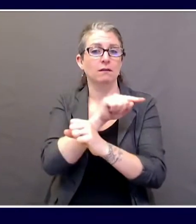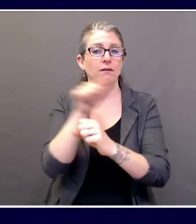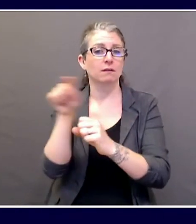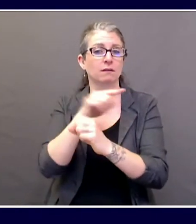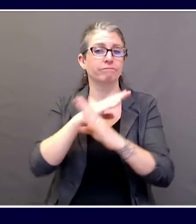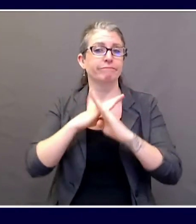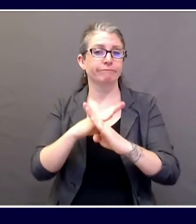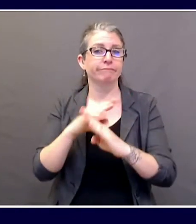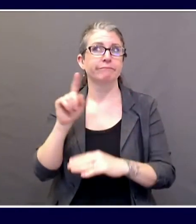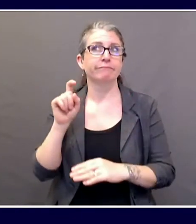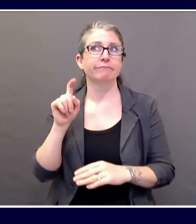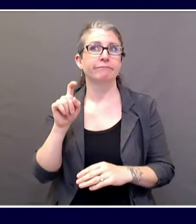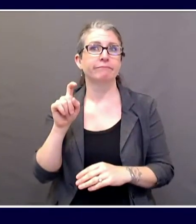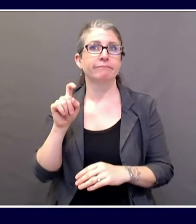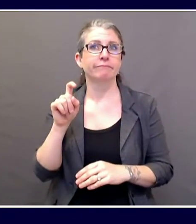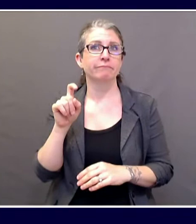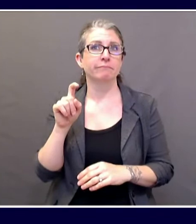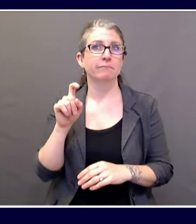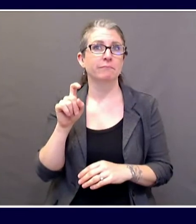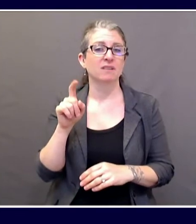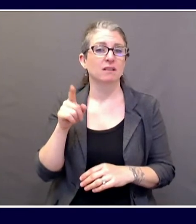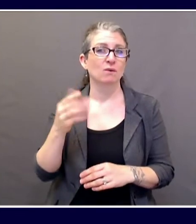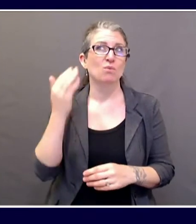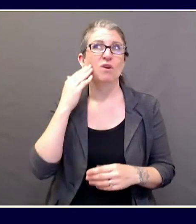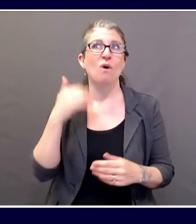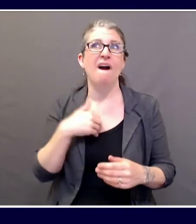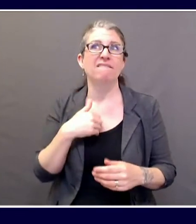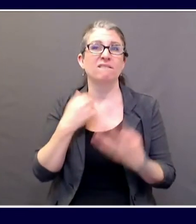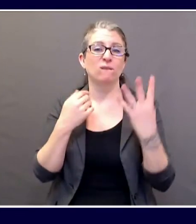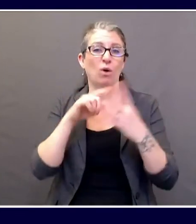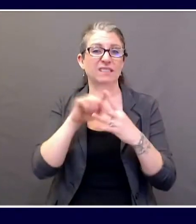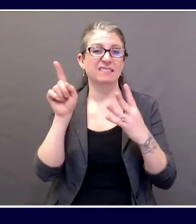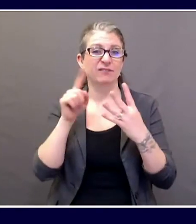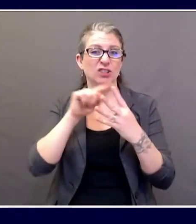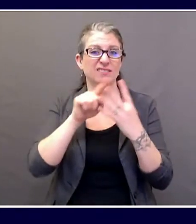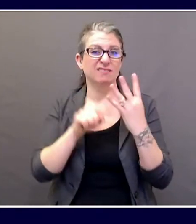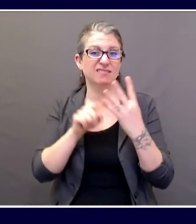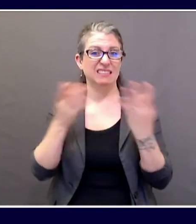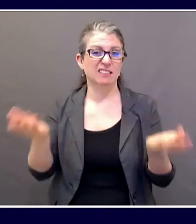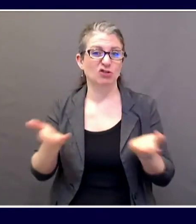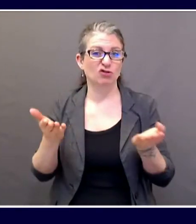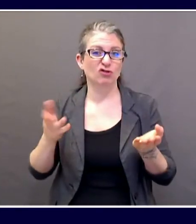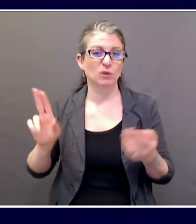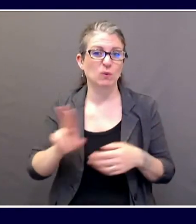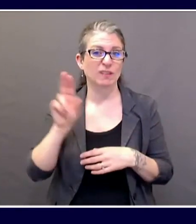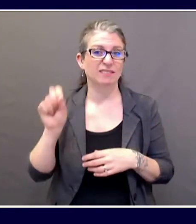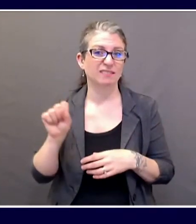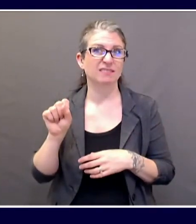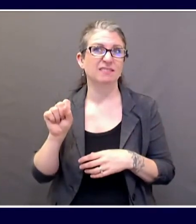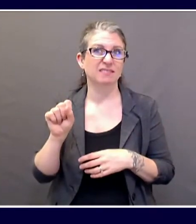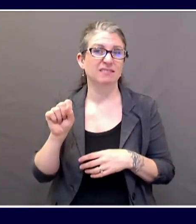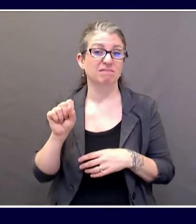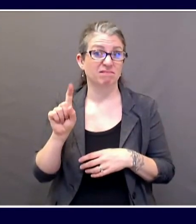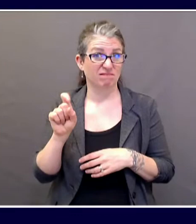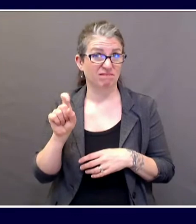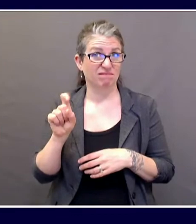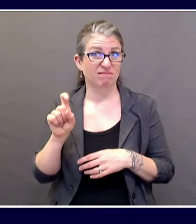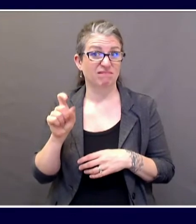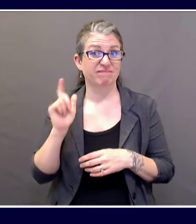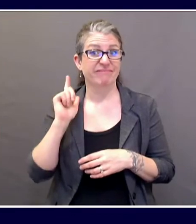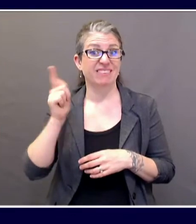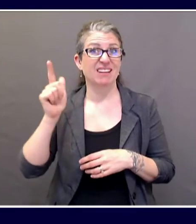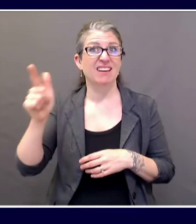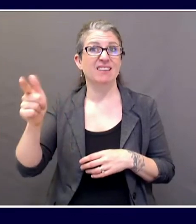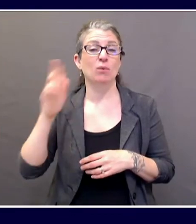at some point? Or are you talking about speculating about maybe there'll be some other variant that does require one? It's a little bit of both,